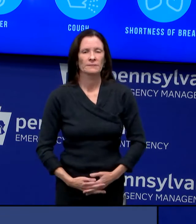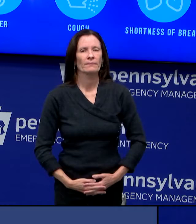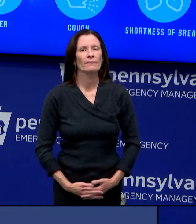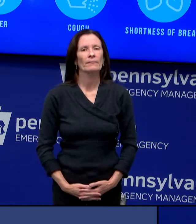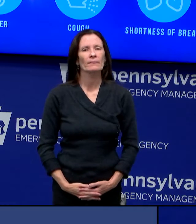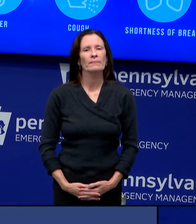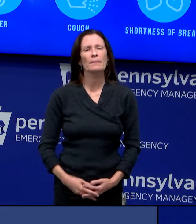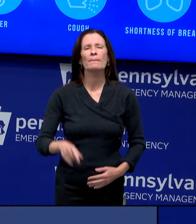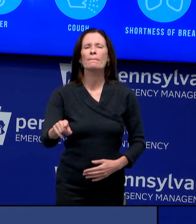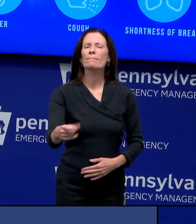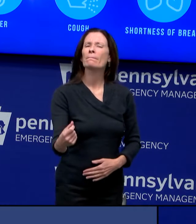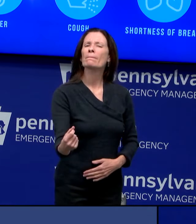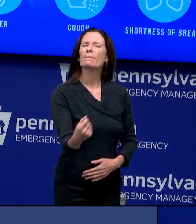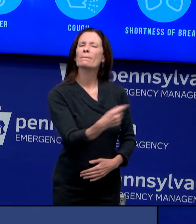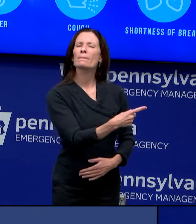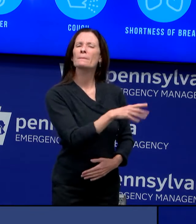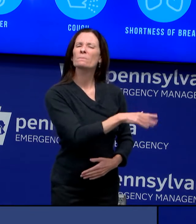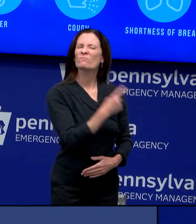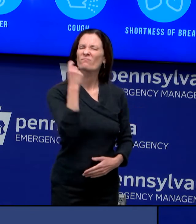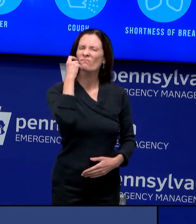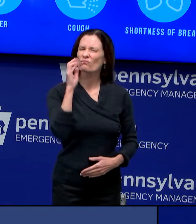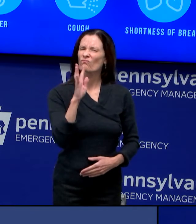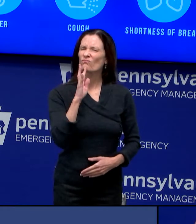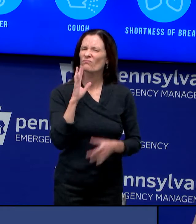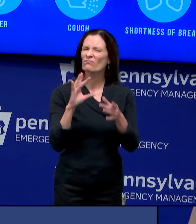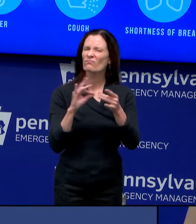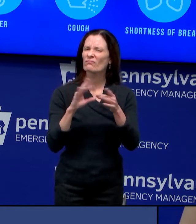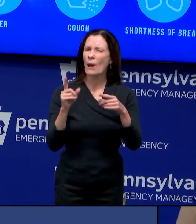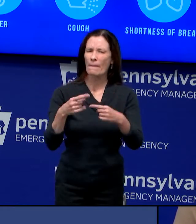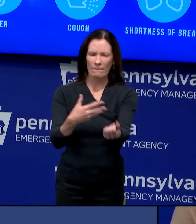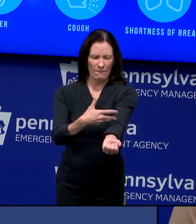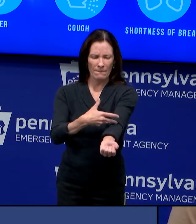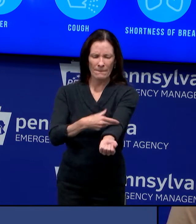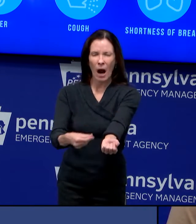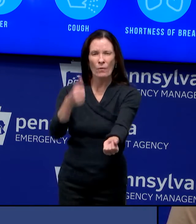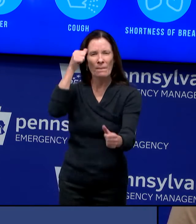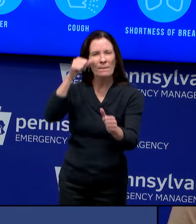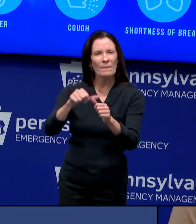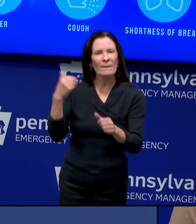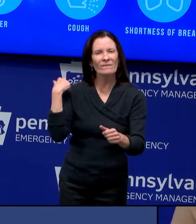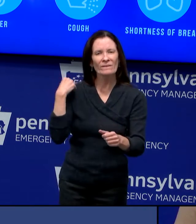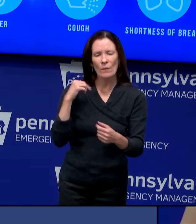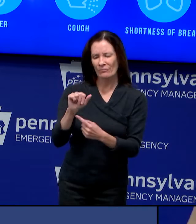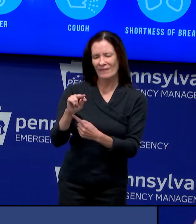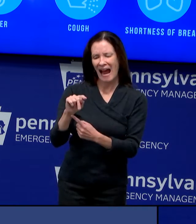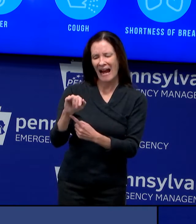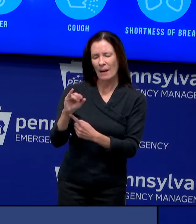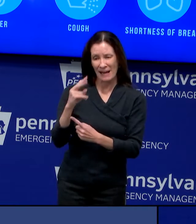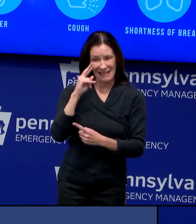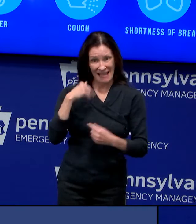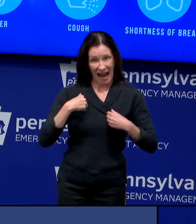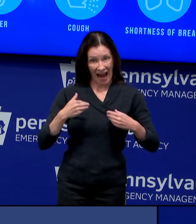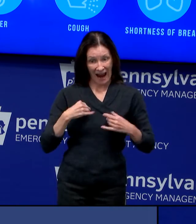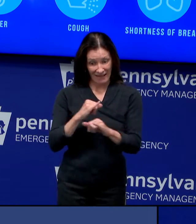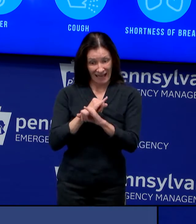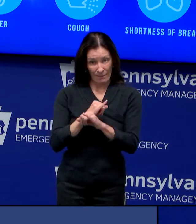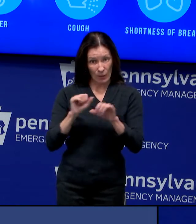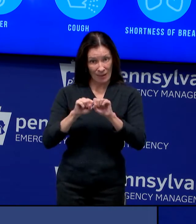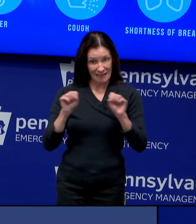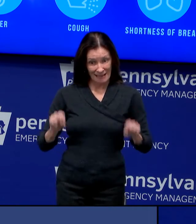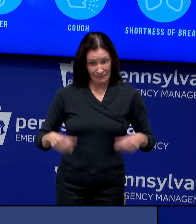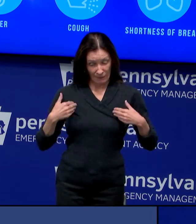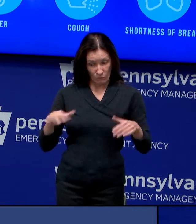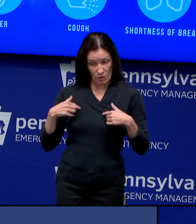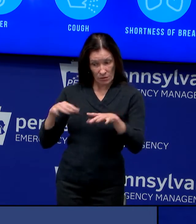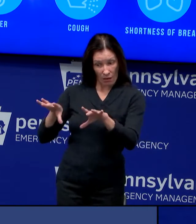had COVID-19. What is the status? Well, we're still continuing to look at antibody tests. There have been a number of different